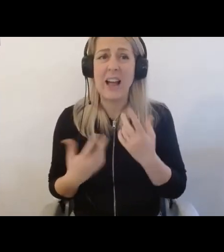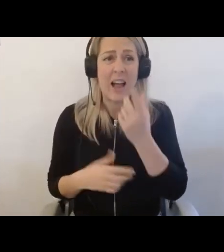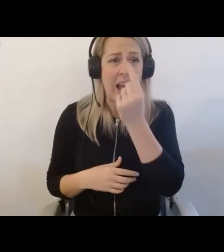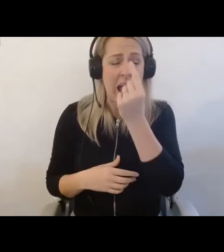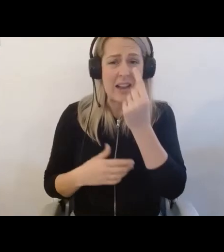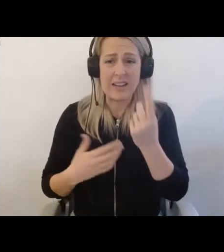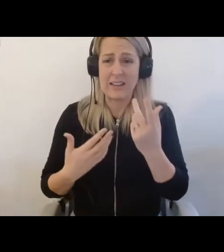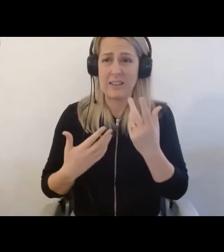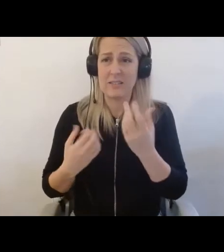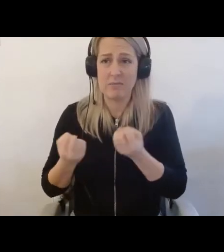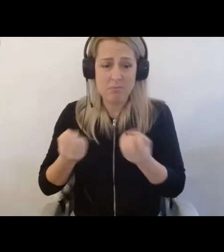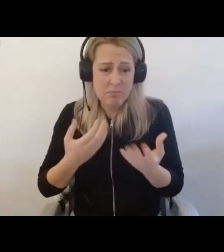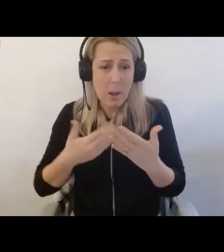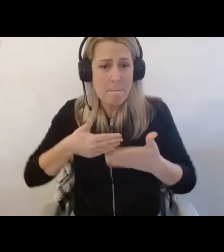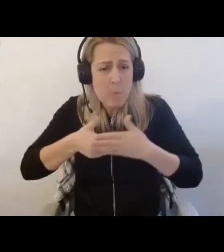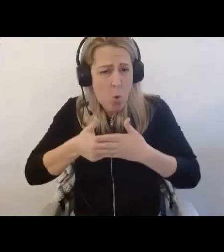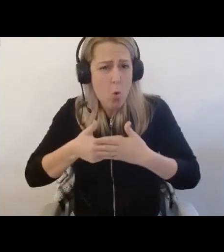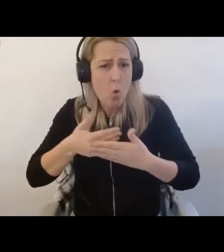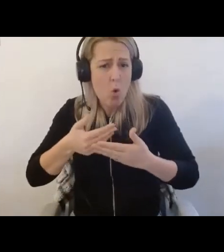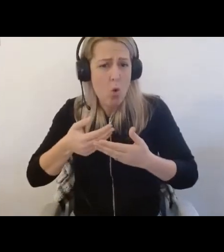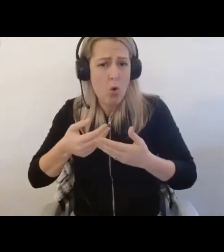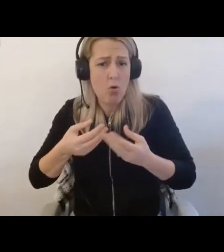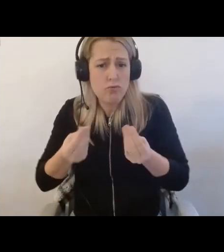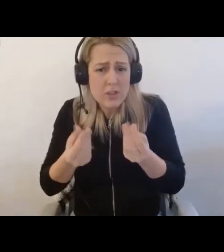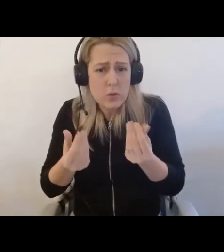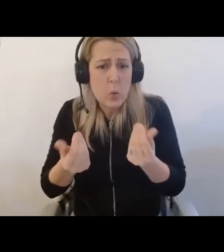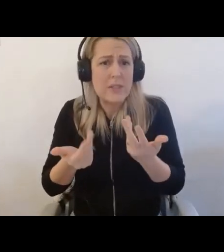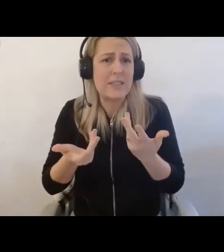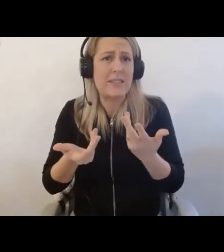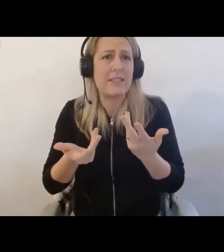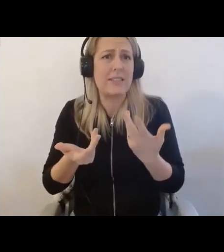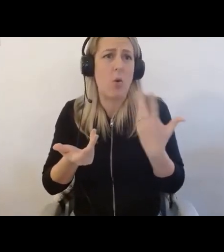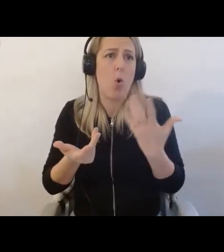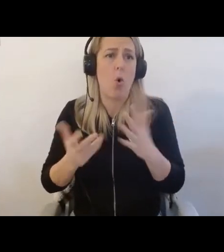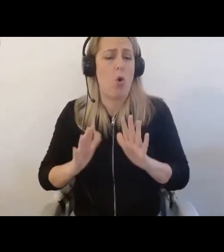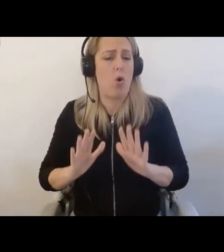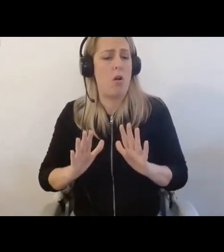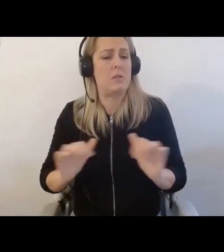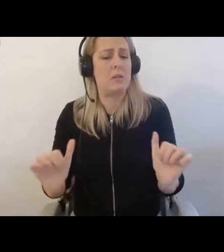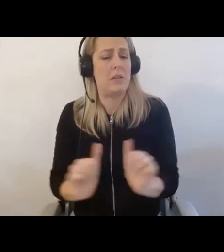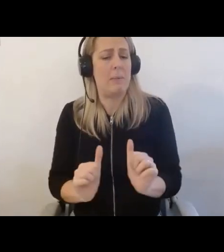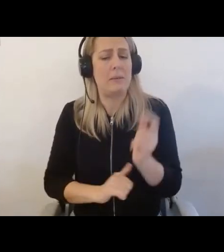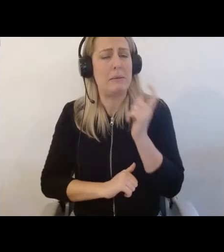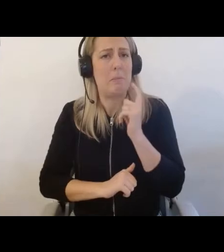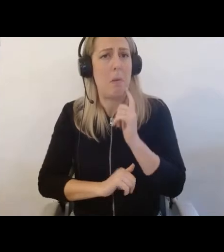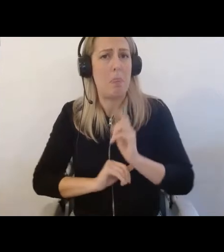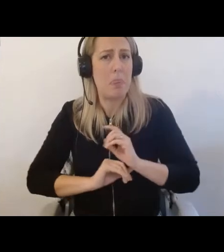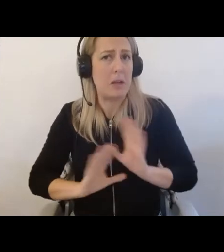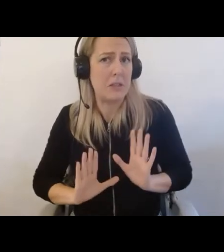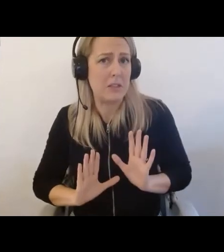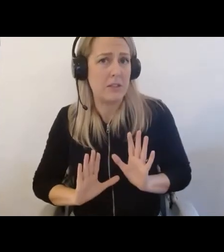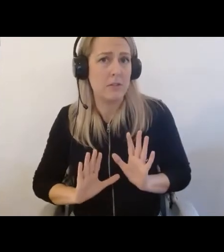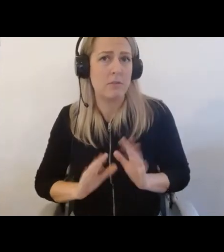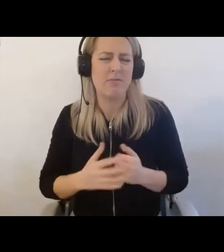actually providing much in the way of additional resources? To what extent can you just sort of raise awareness,